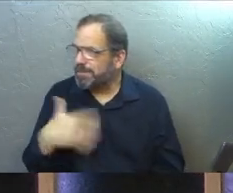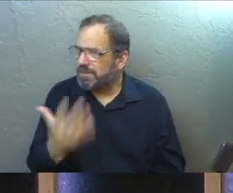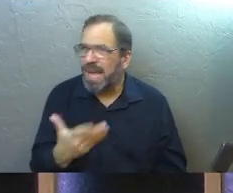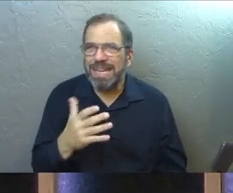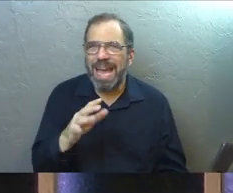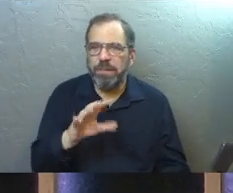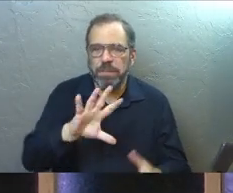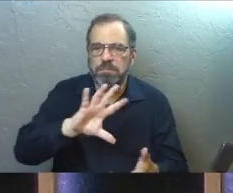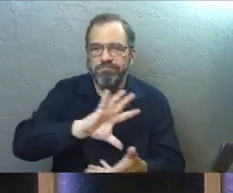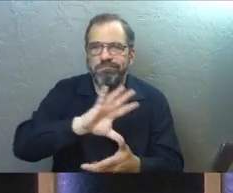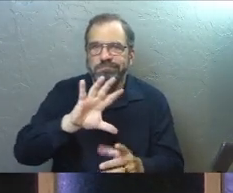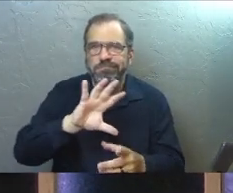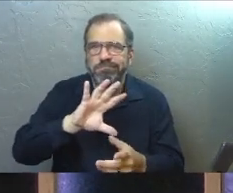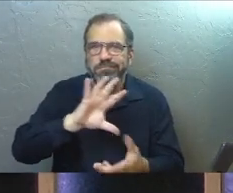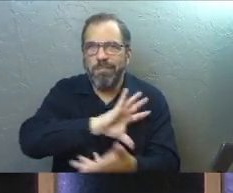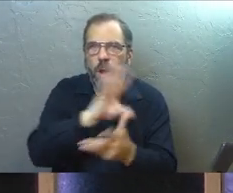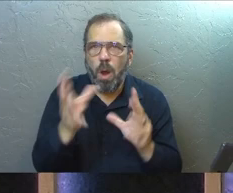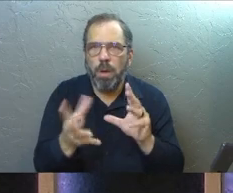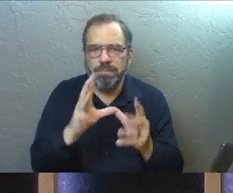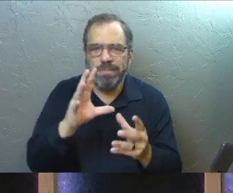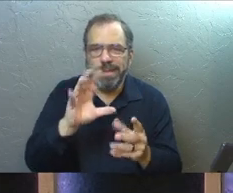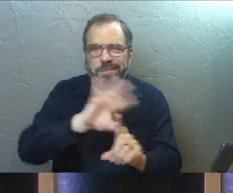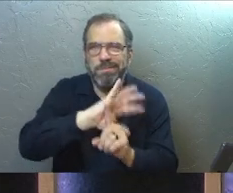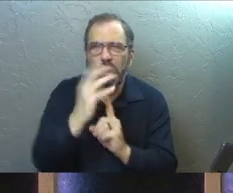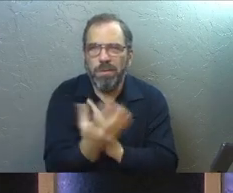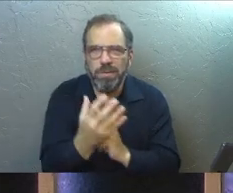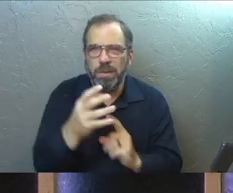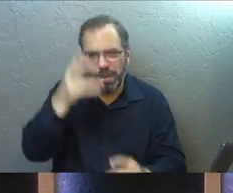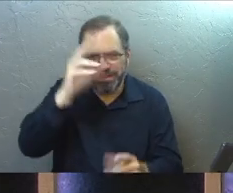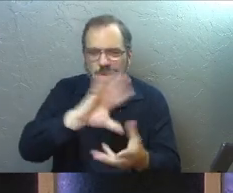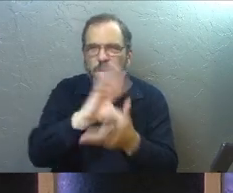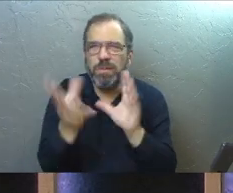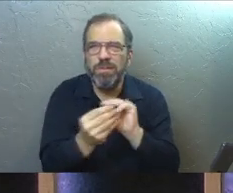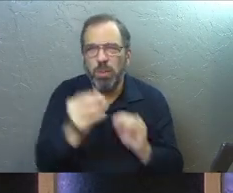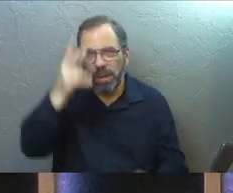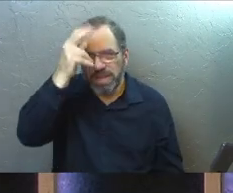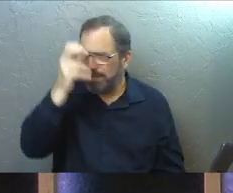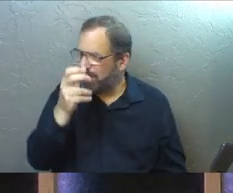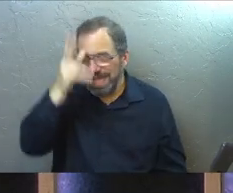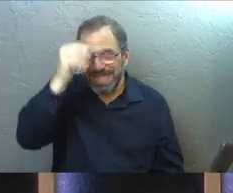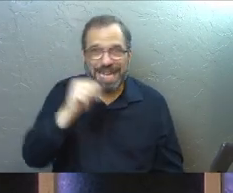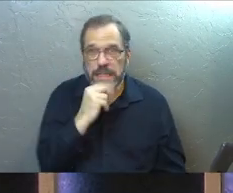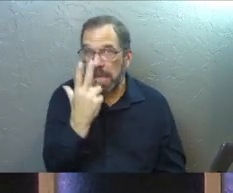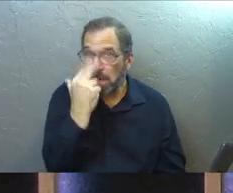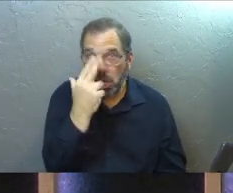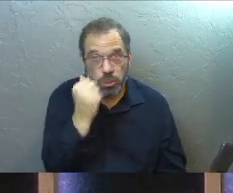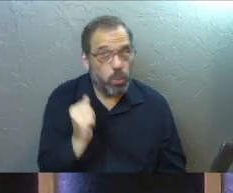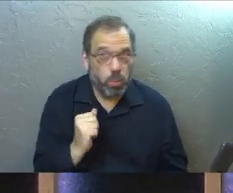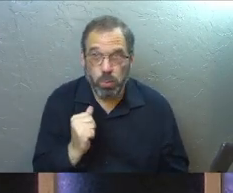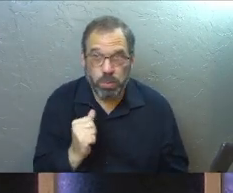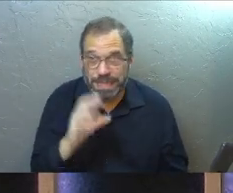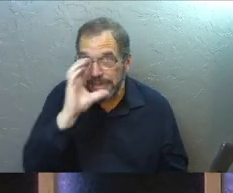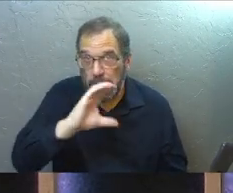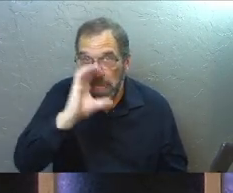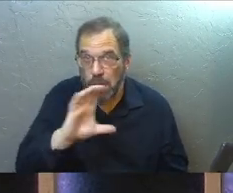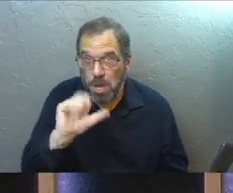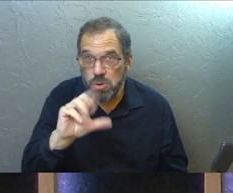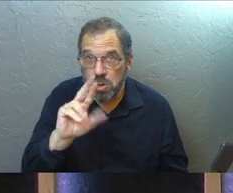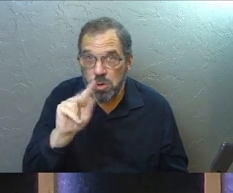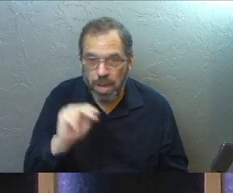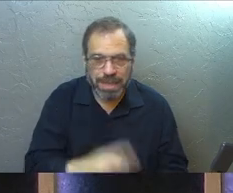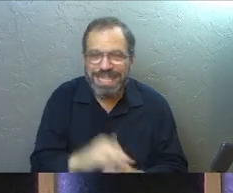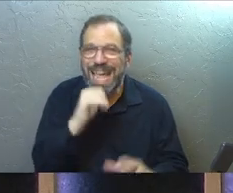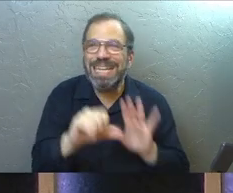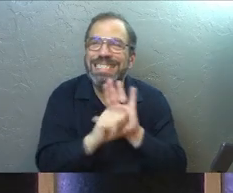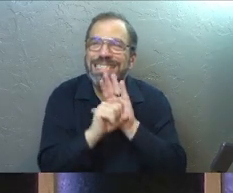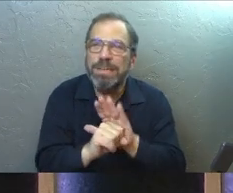he's doing kind of an overview of what Satan is like. Now, Satan is not, he's not a cartoon. Satan is not a